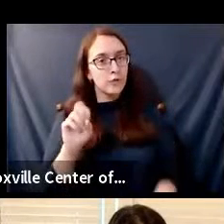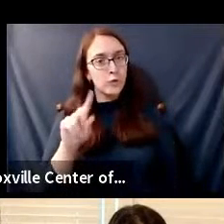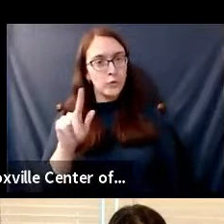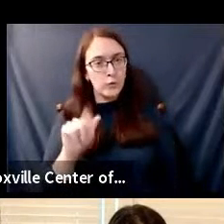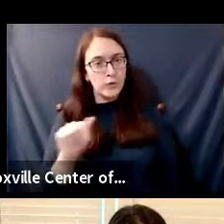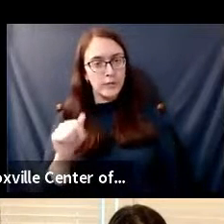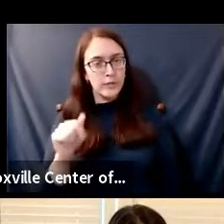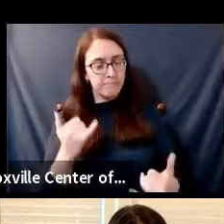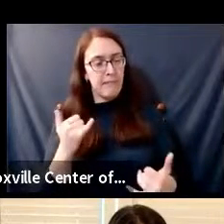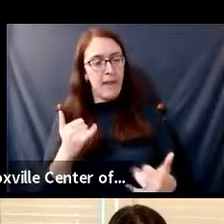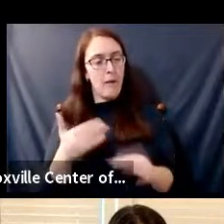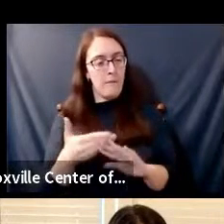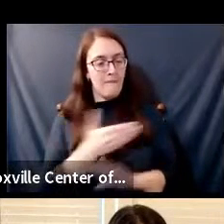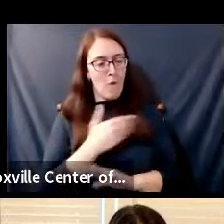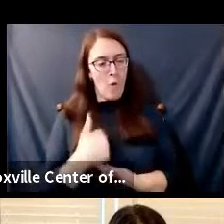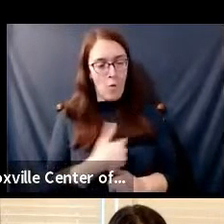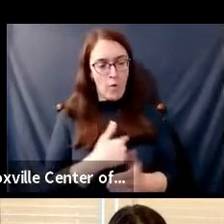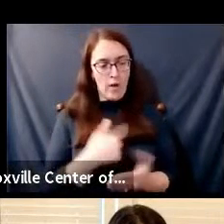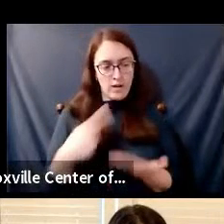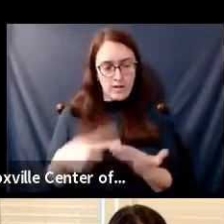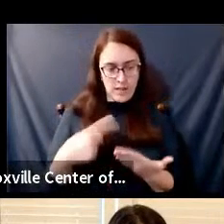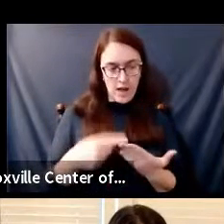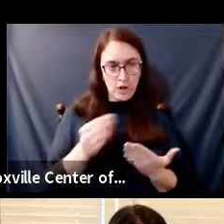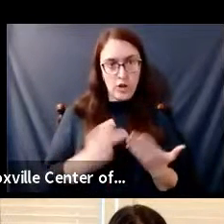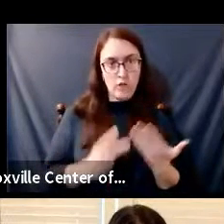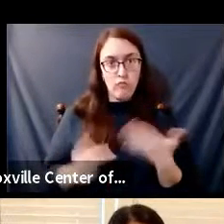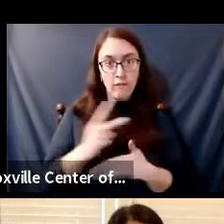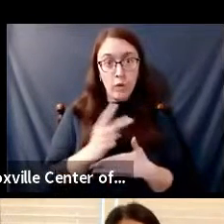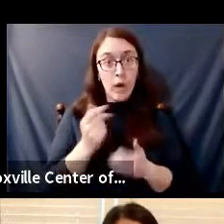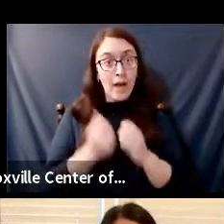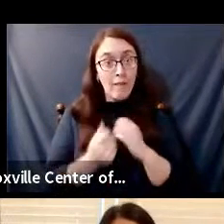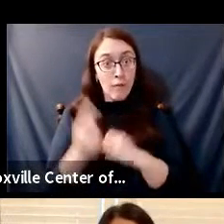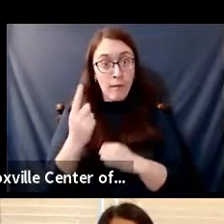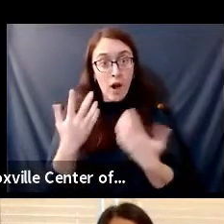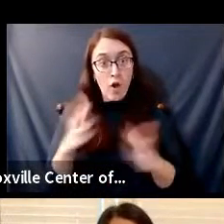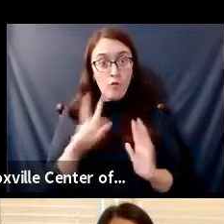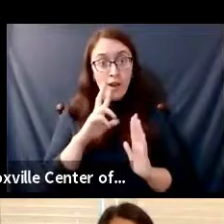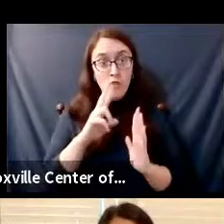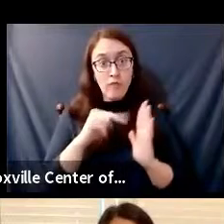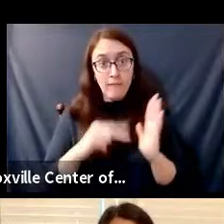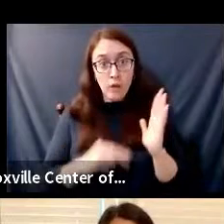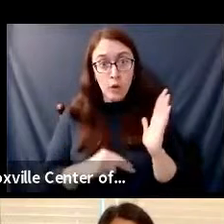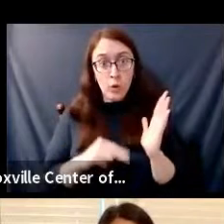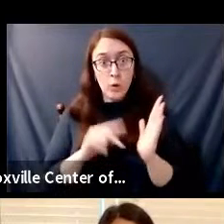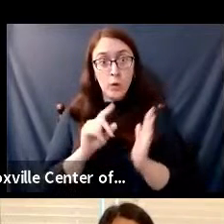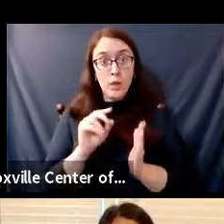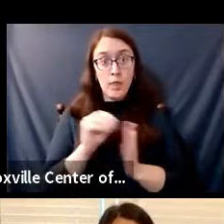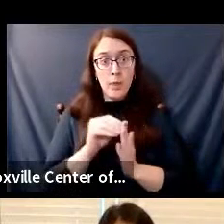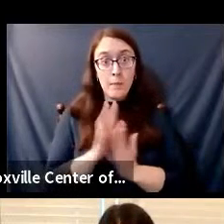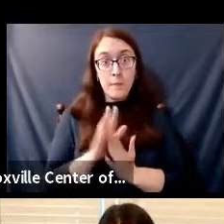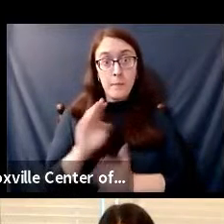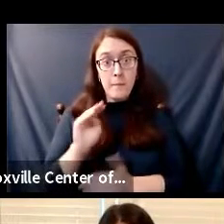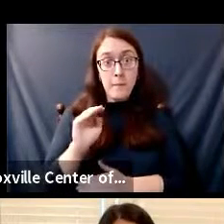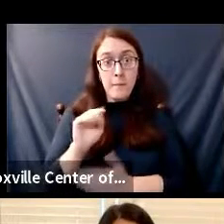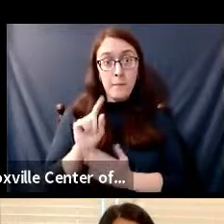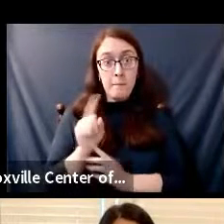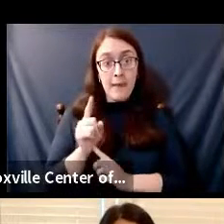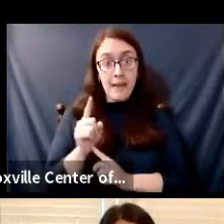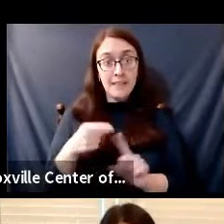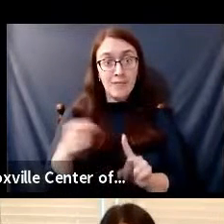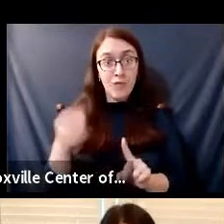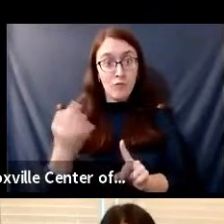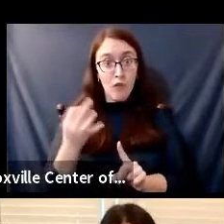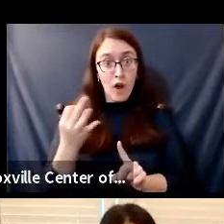into the review and discussion, has everyone had an opportunity to review the minutes from Friday's meeting? Any